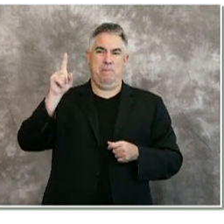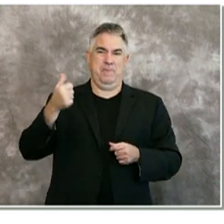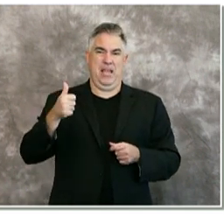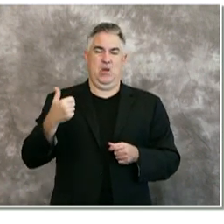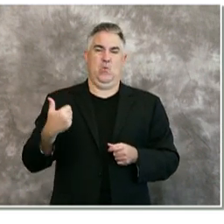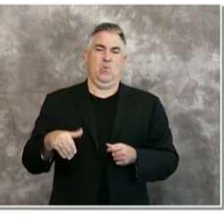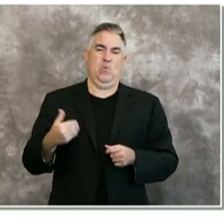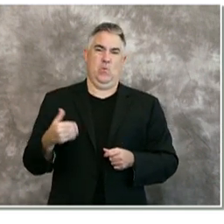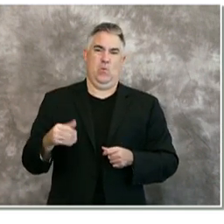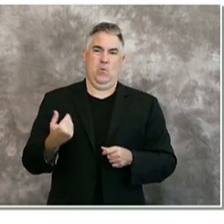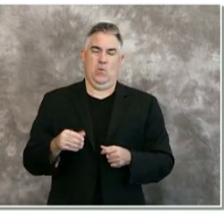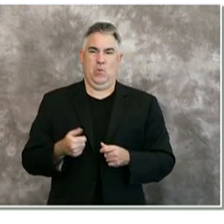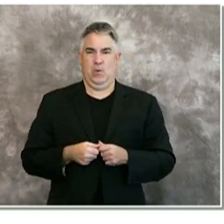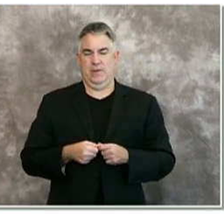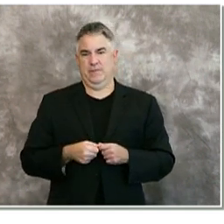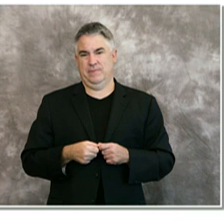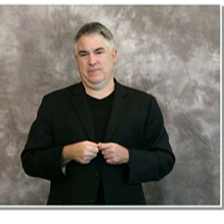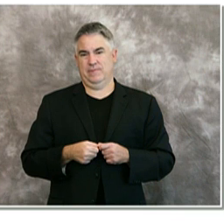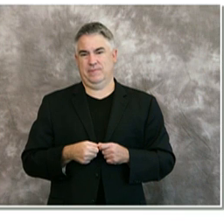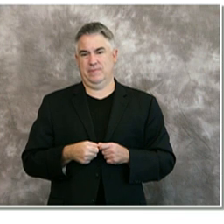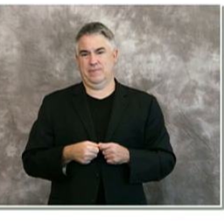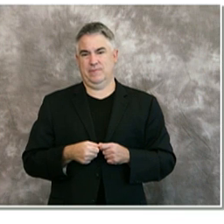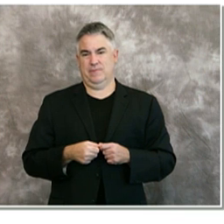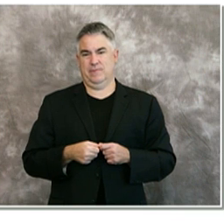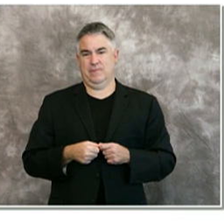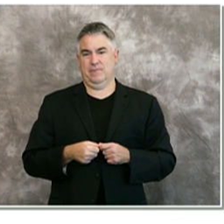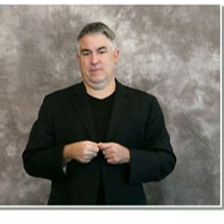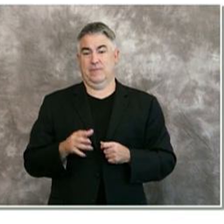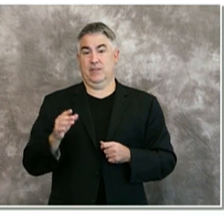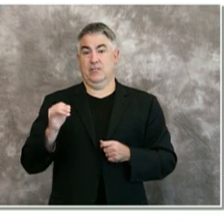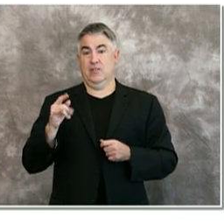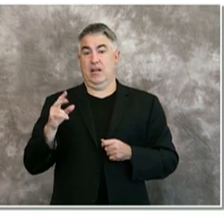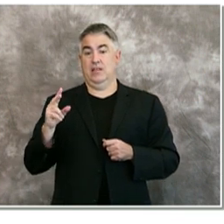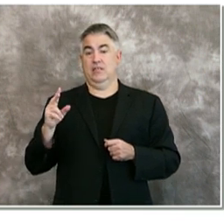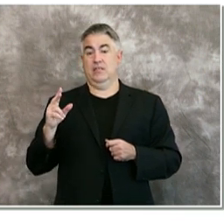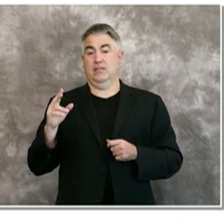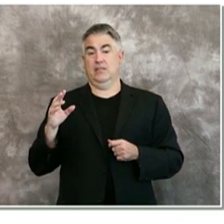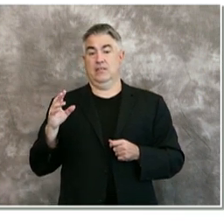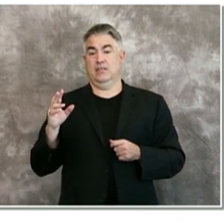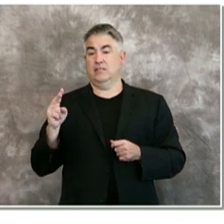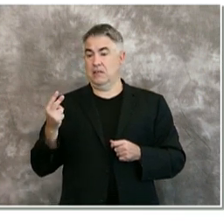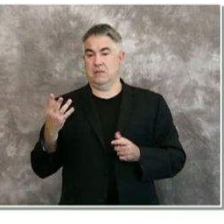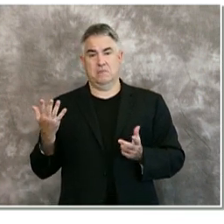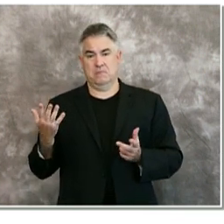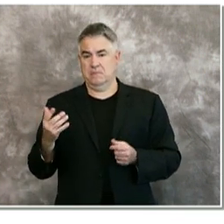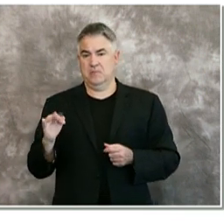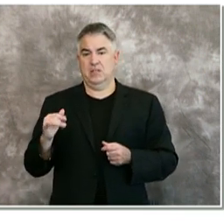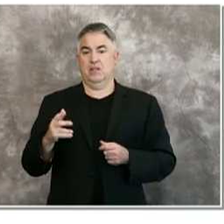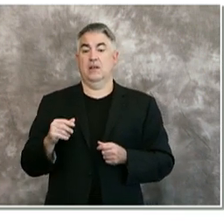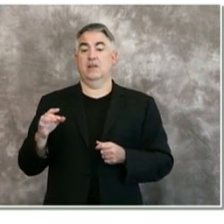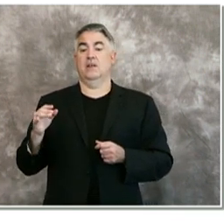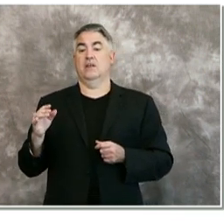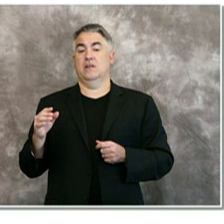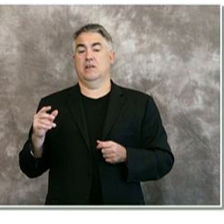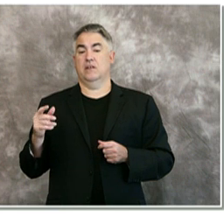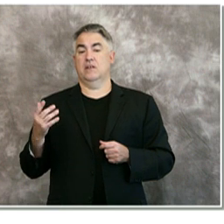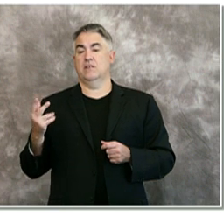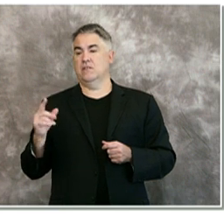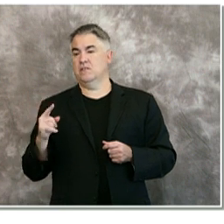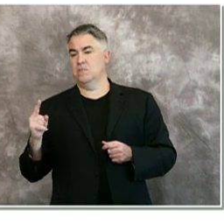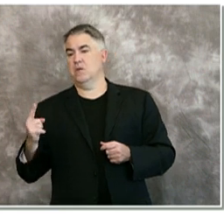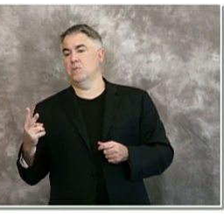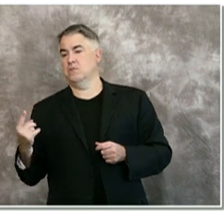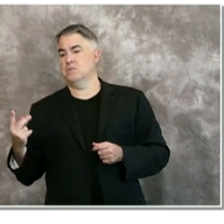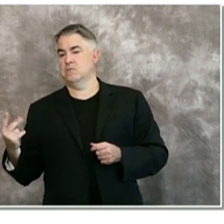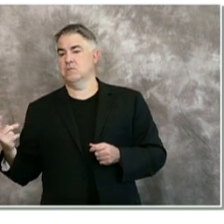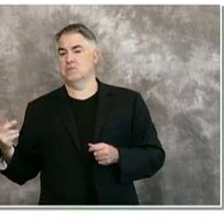outbreaks reported, 0 for July 2nd, 2, 1, and 1. And then you see the others before